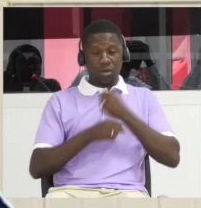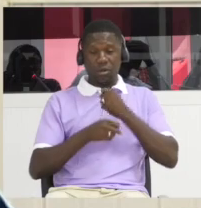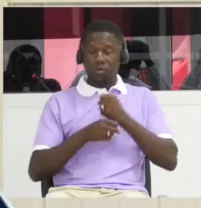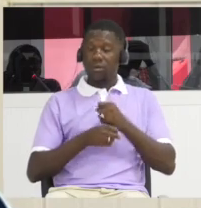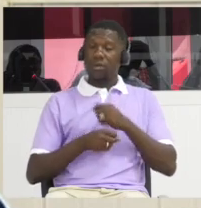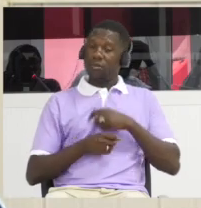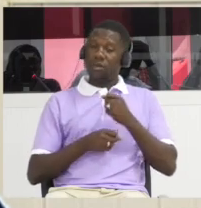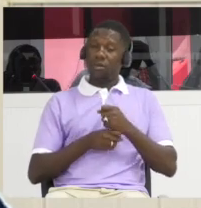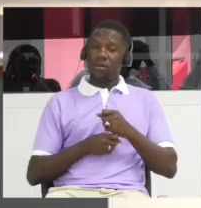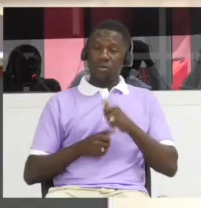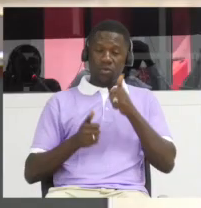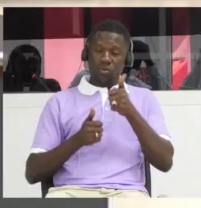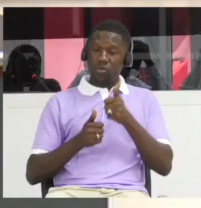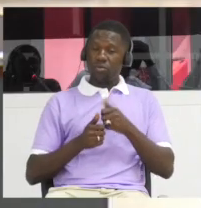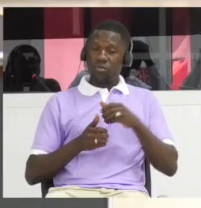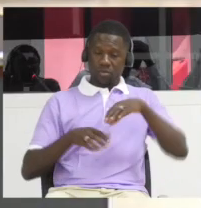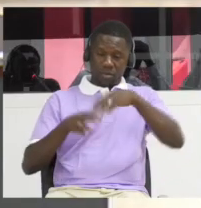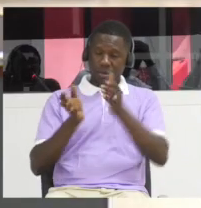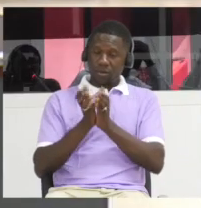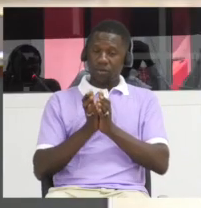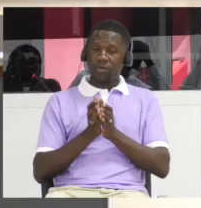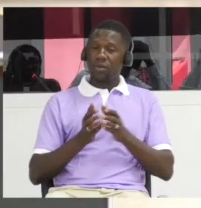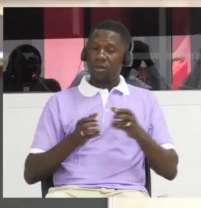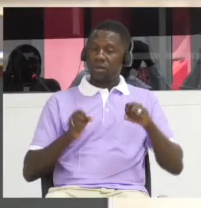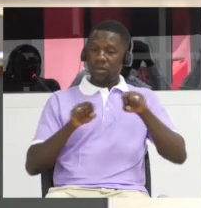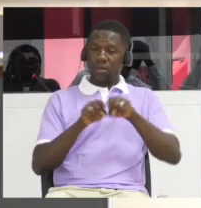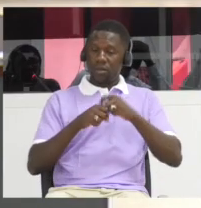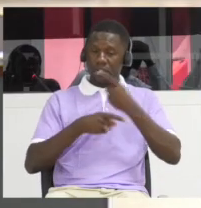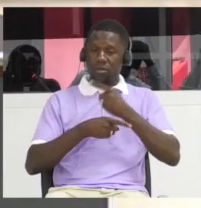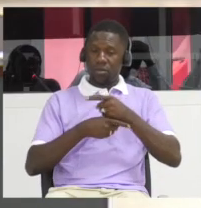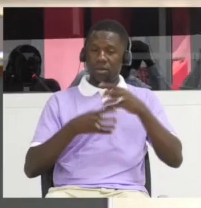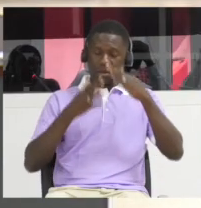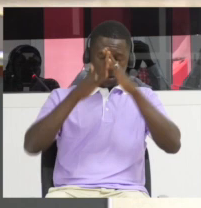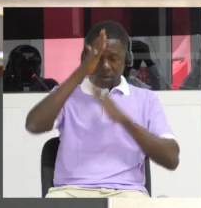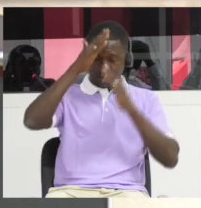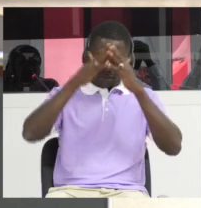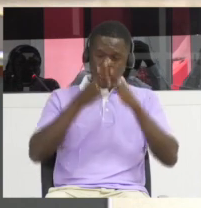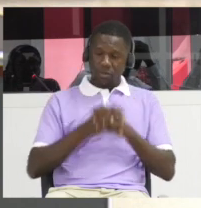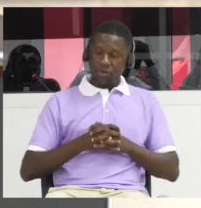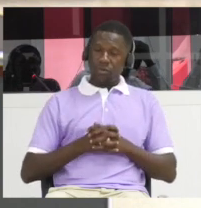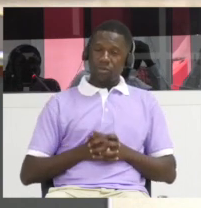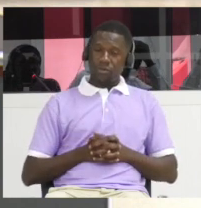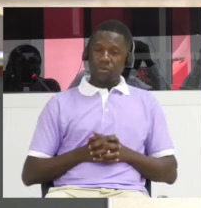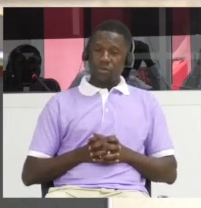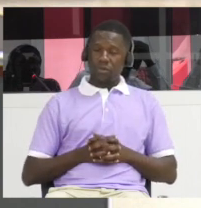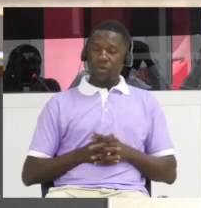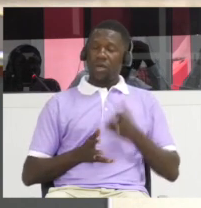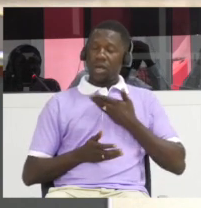part of the Confederal Army. So having foreign troops in the country is